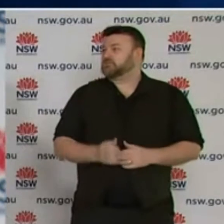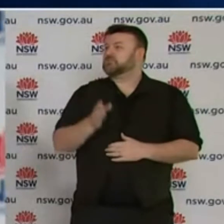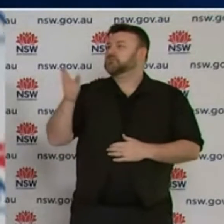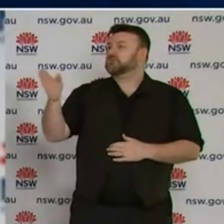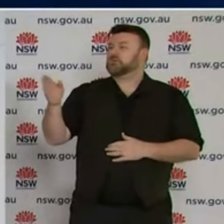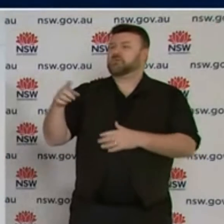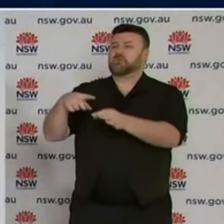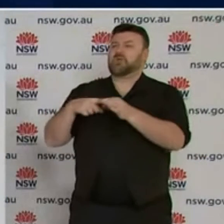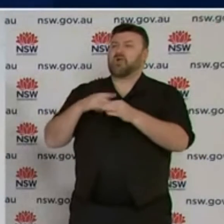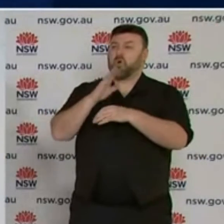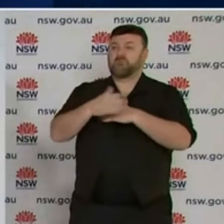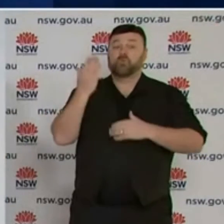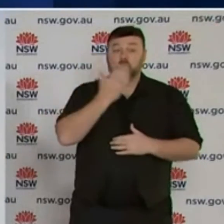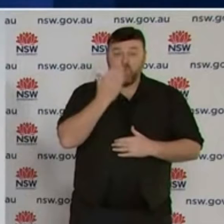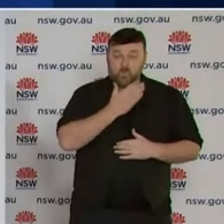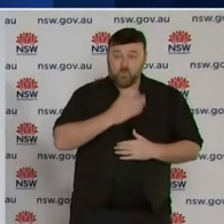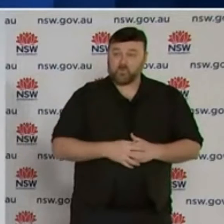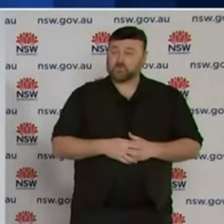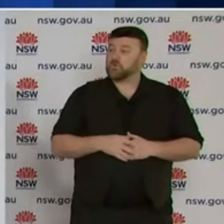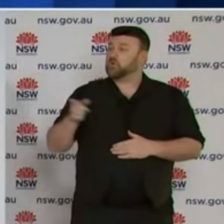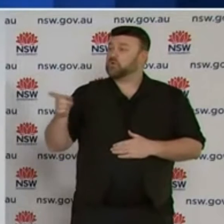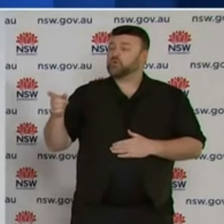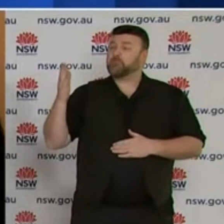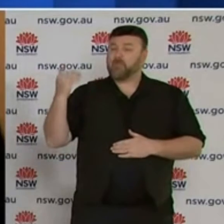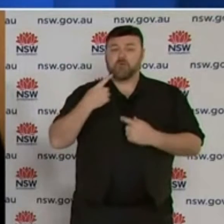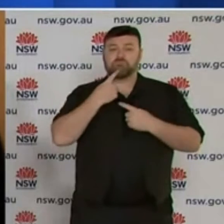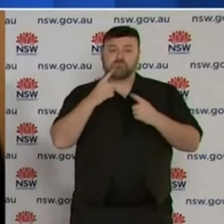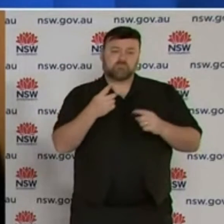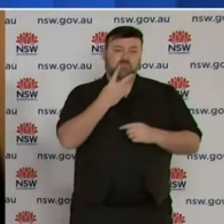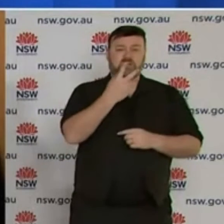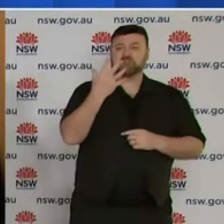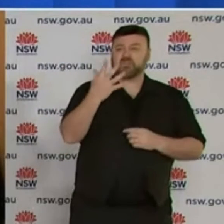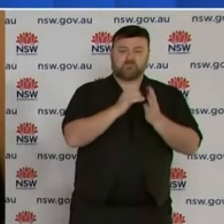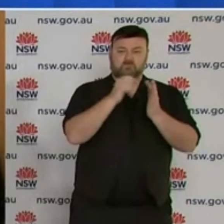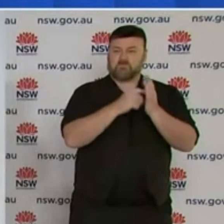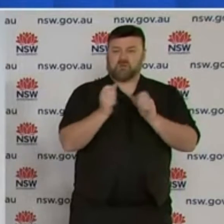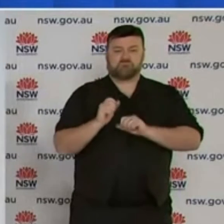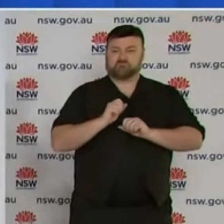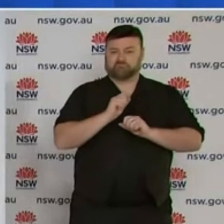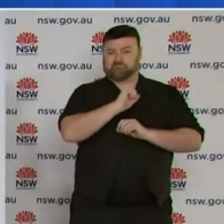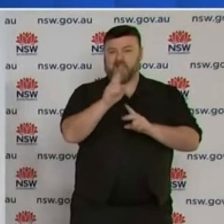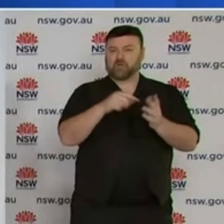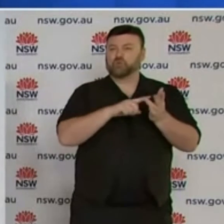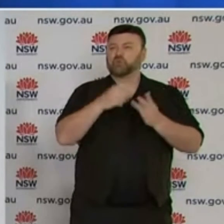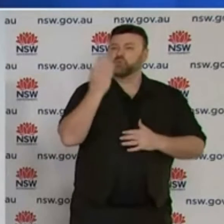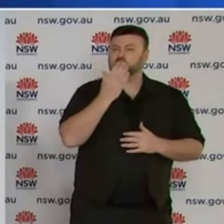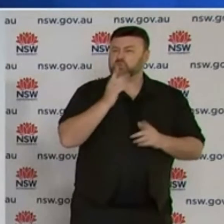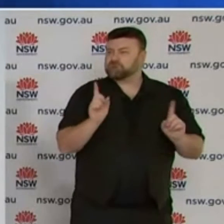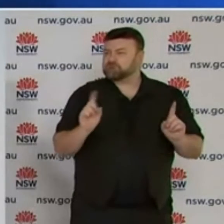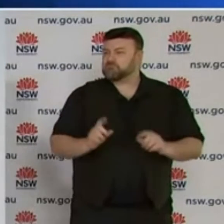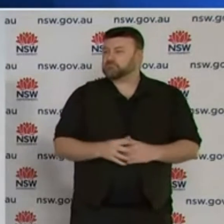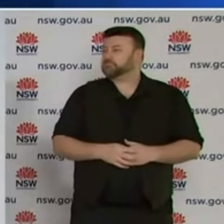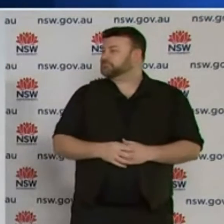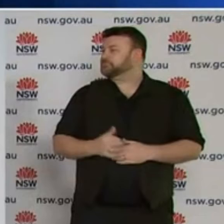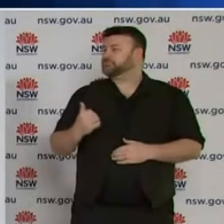Will everybody in Greater Sydney go back to school on those dates that you've already outlined, so starting on the 25th? Oh, look, our intention always was that